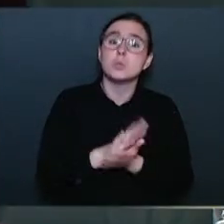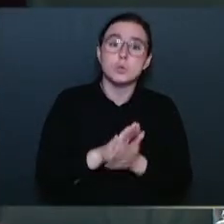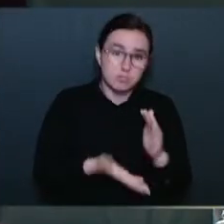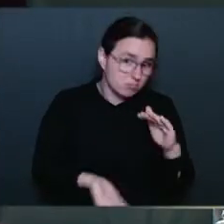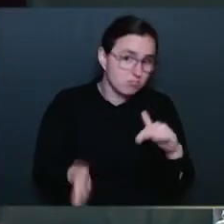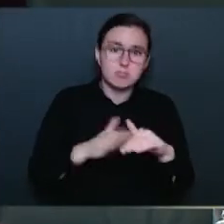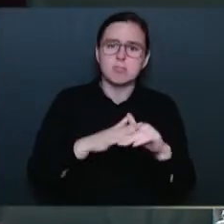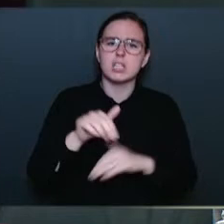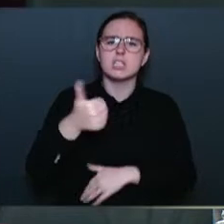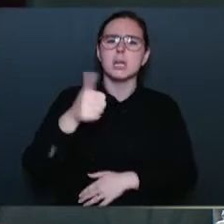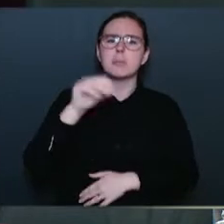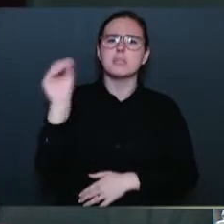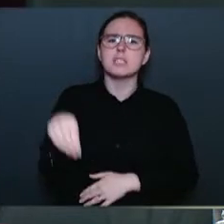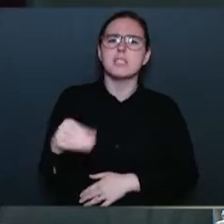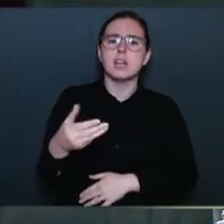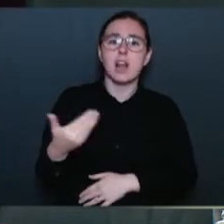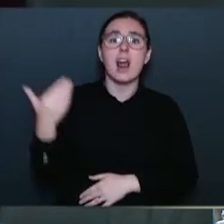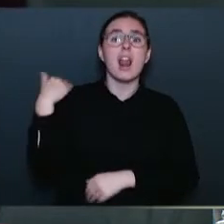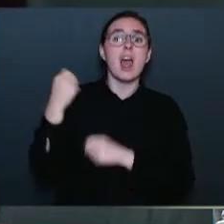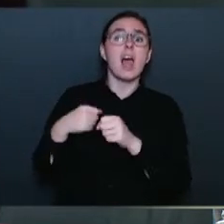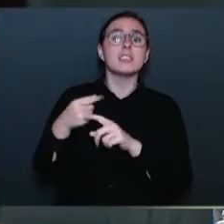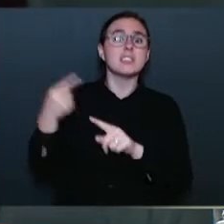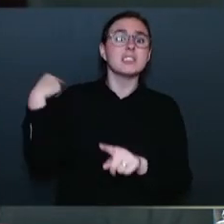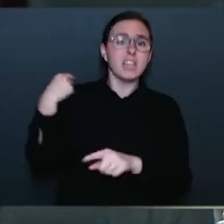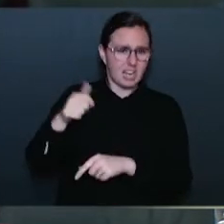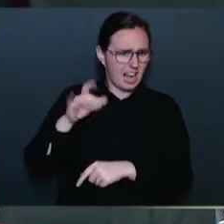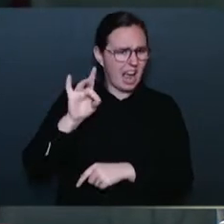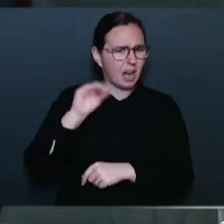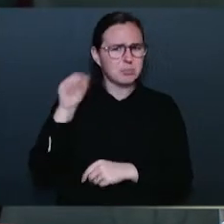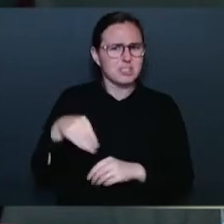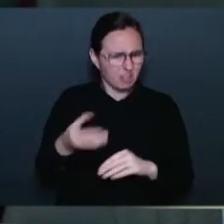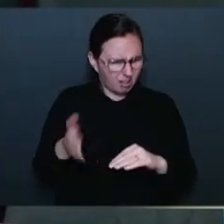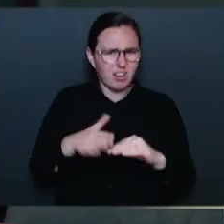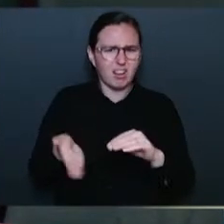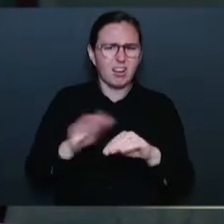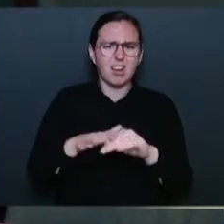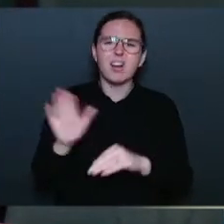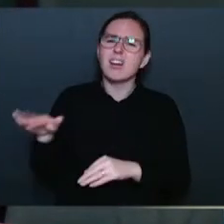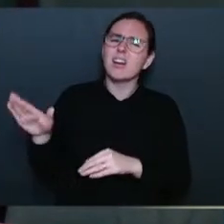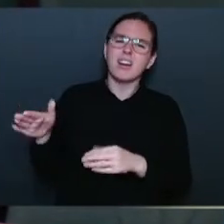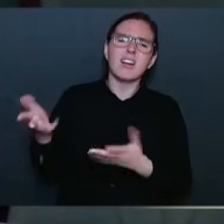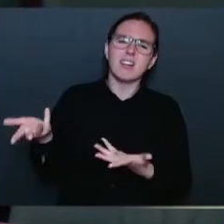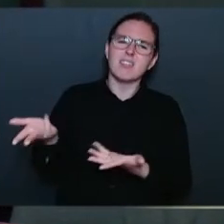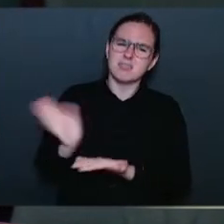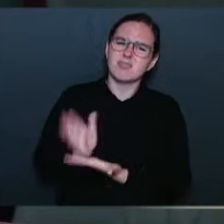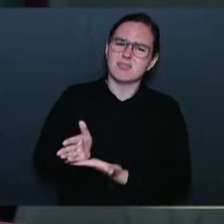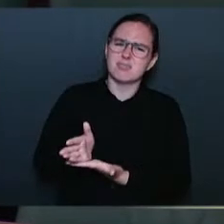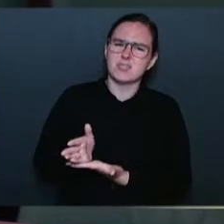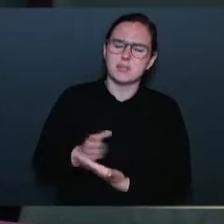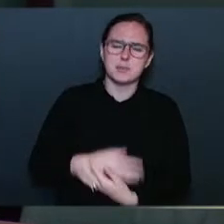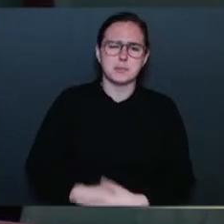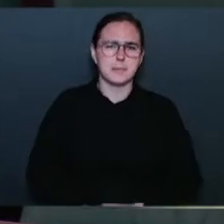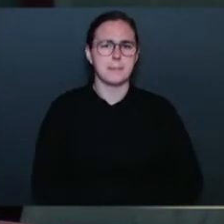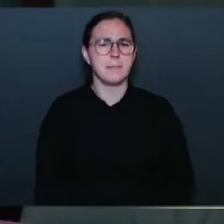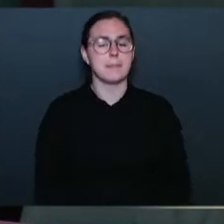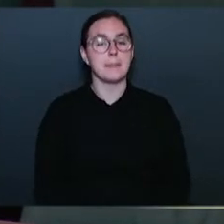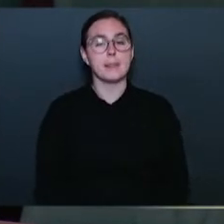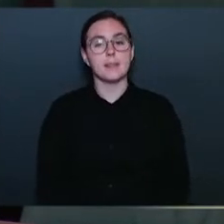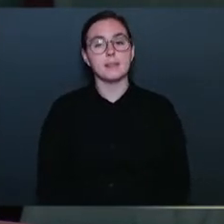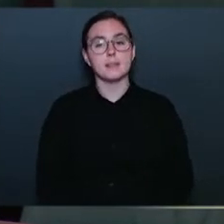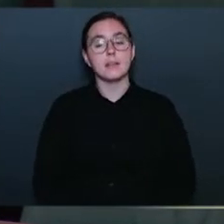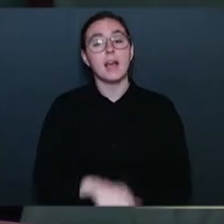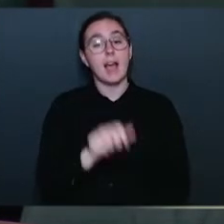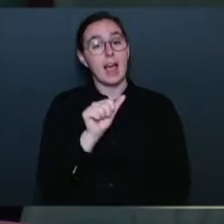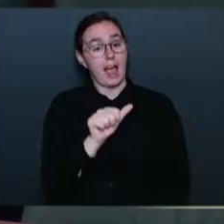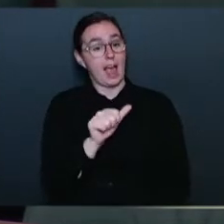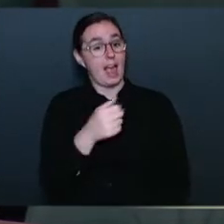thank you thank you Mr Speaker AHS had made a decision to uh to Bar unvaccinated workers from being able